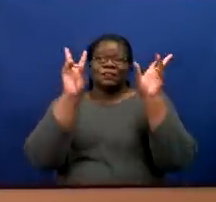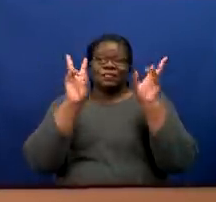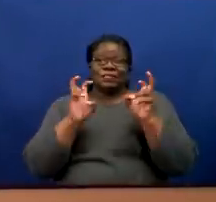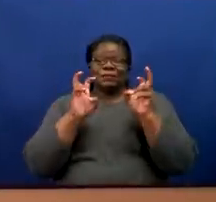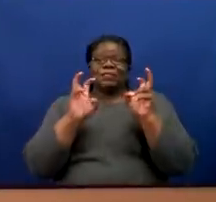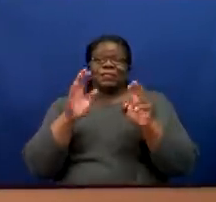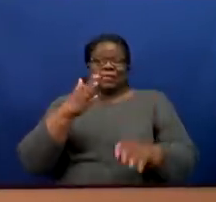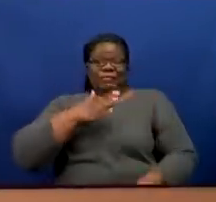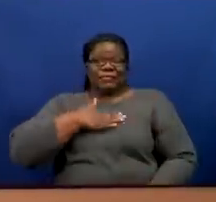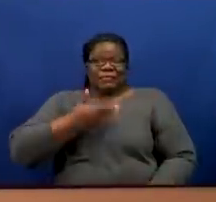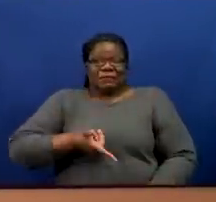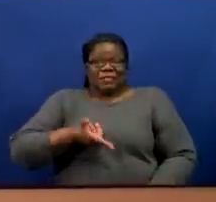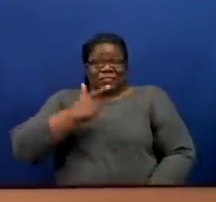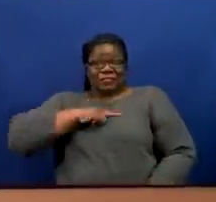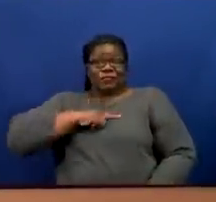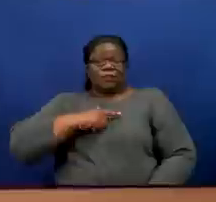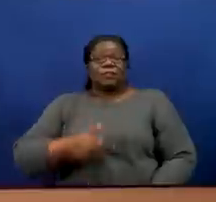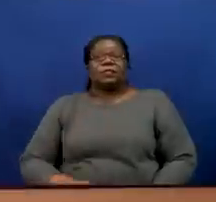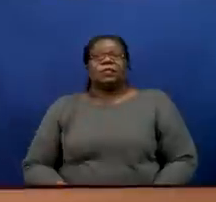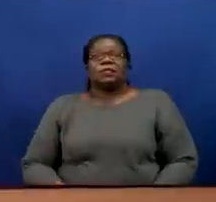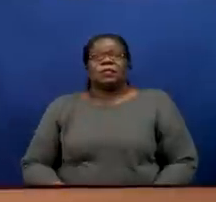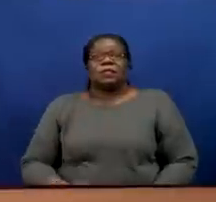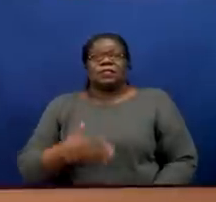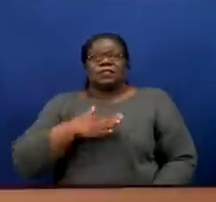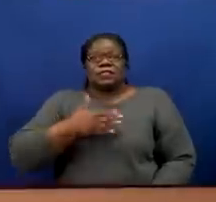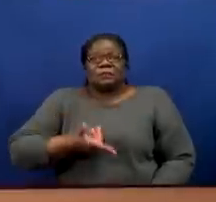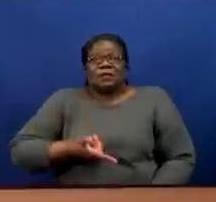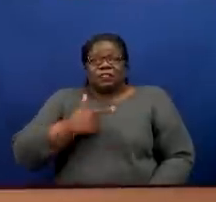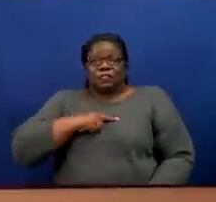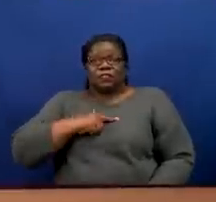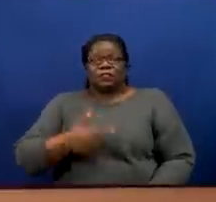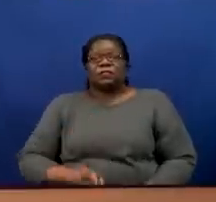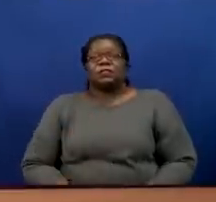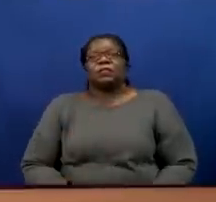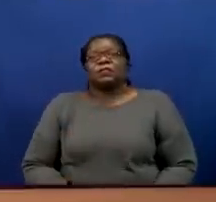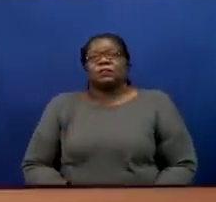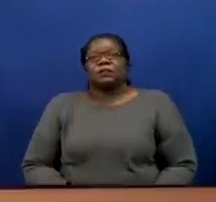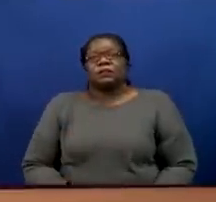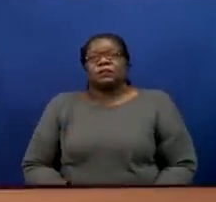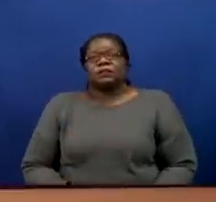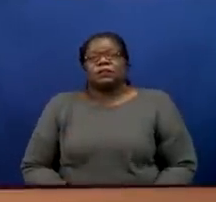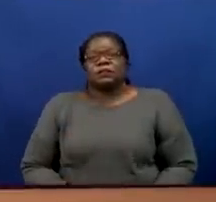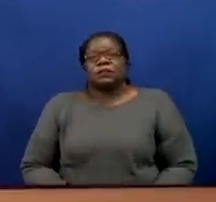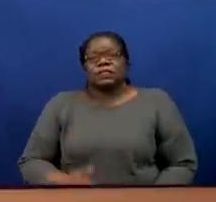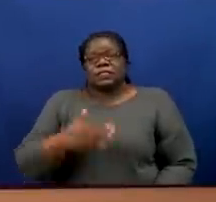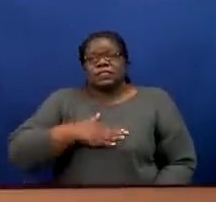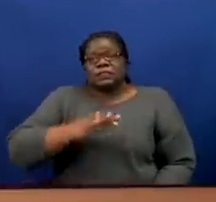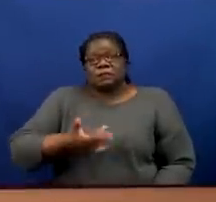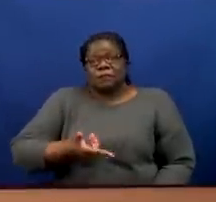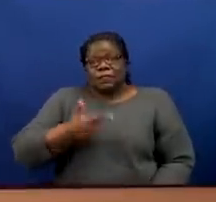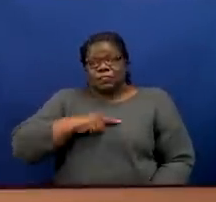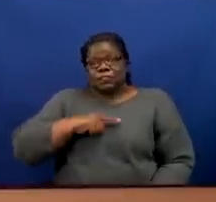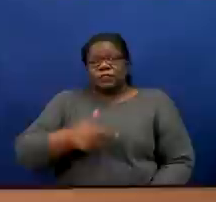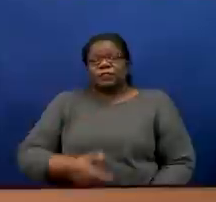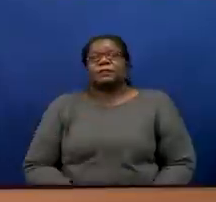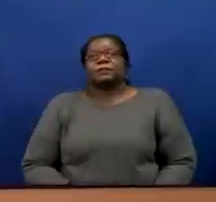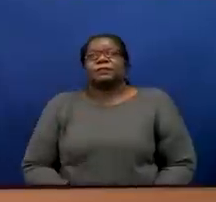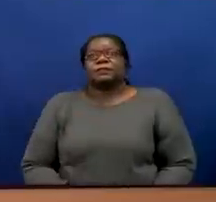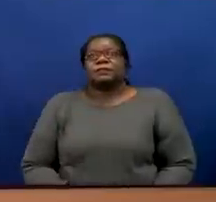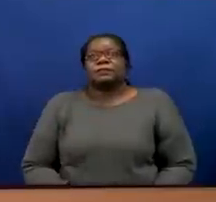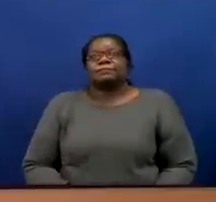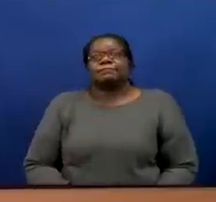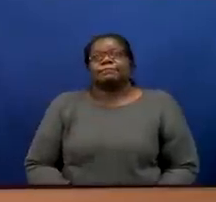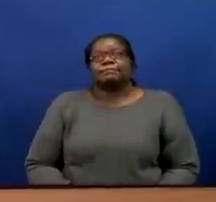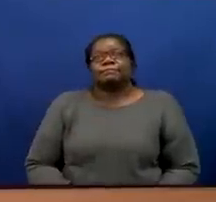turn. It's my turn. It's my turn. It's